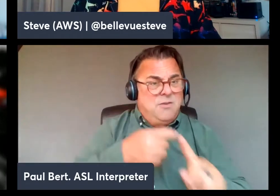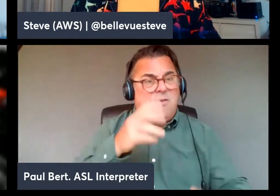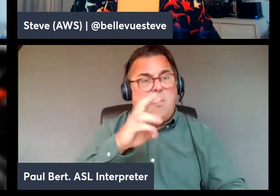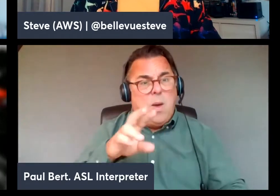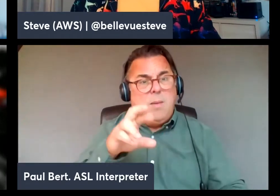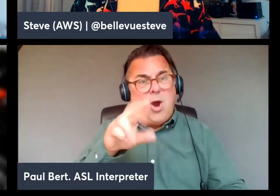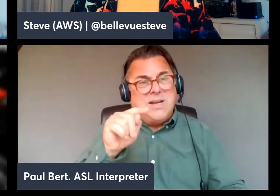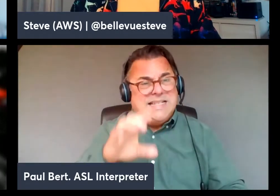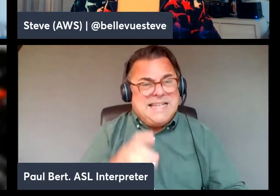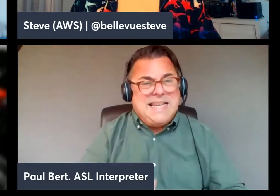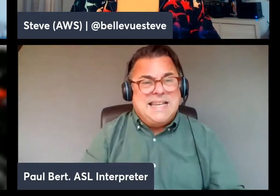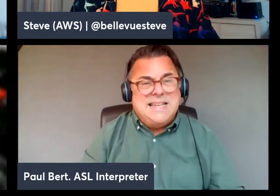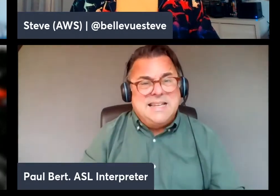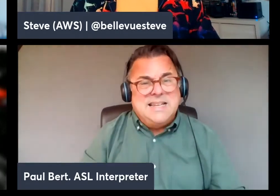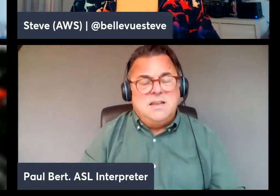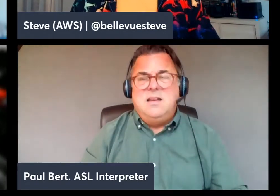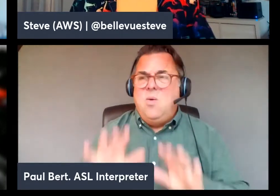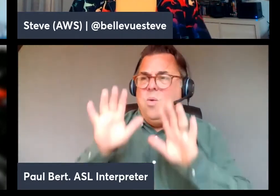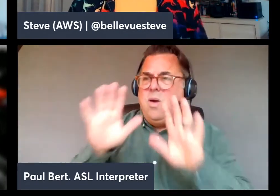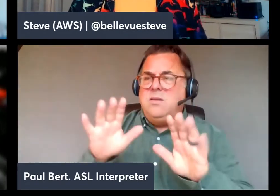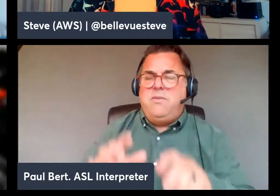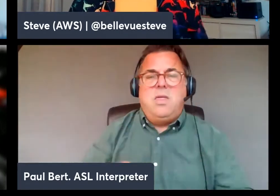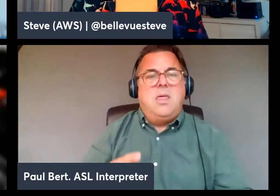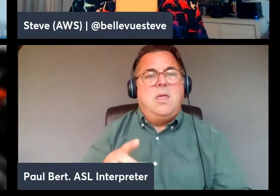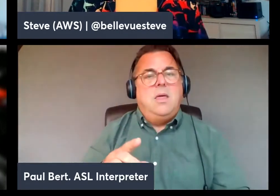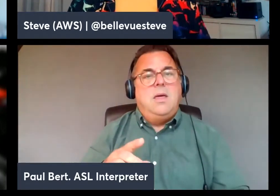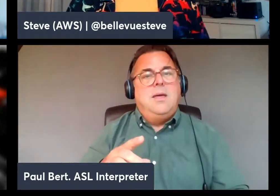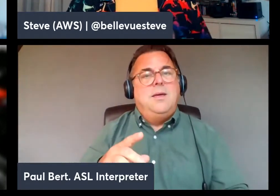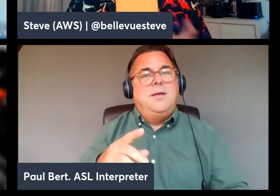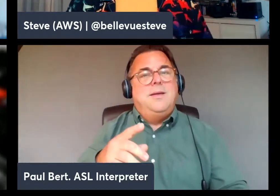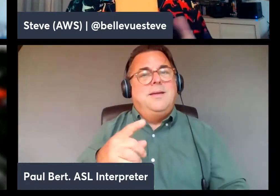meeting. Awesome. So you had me at a line of